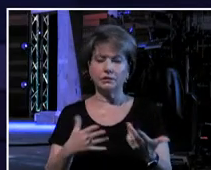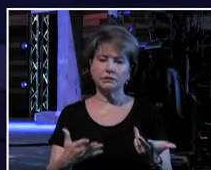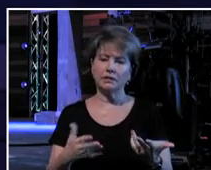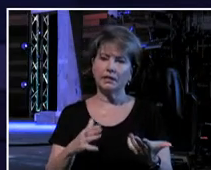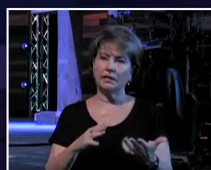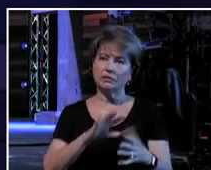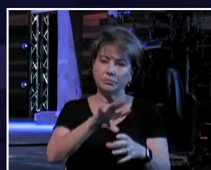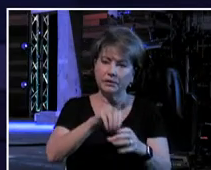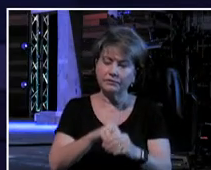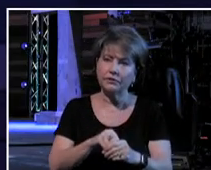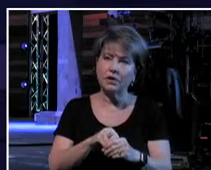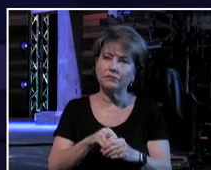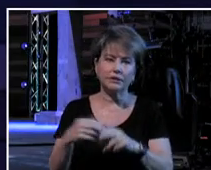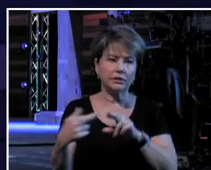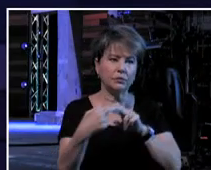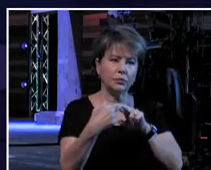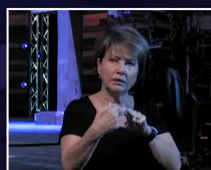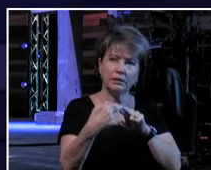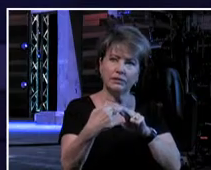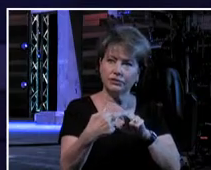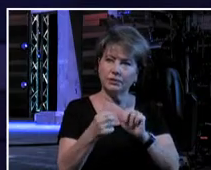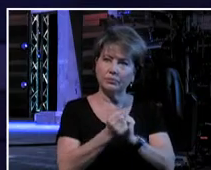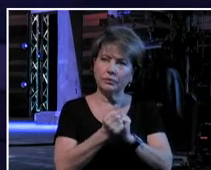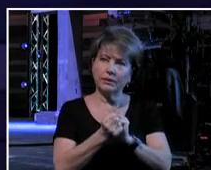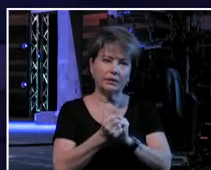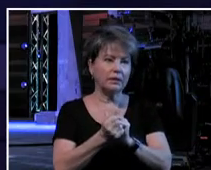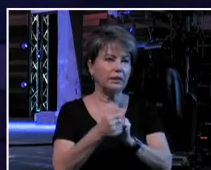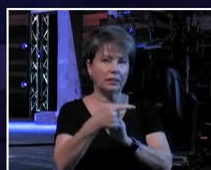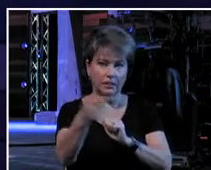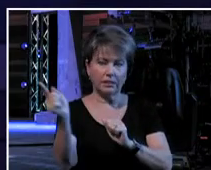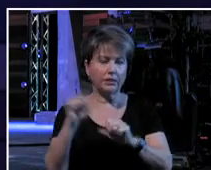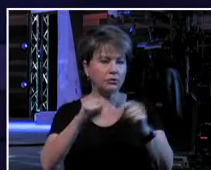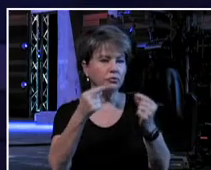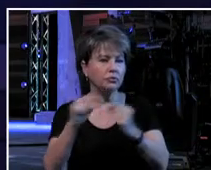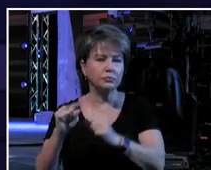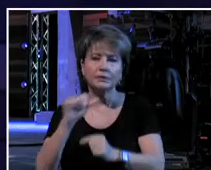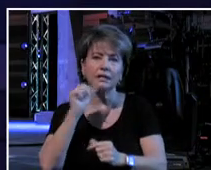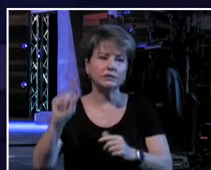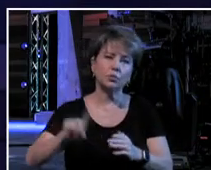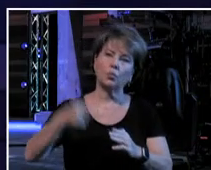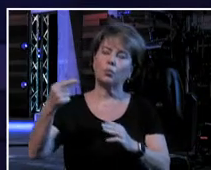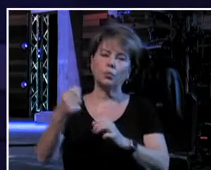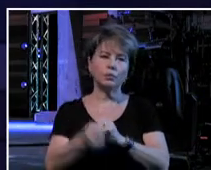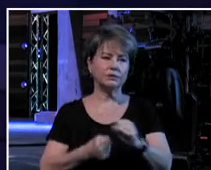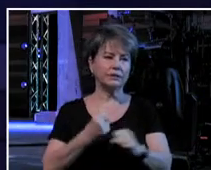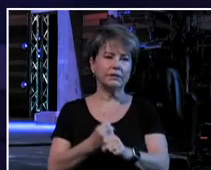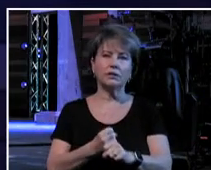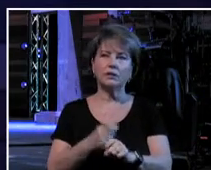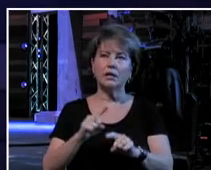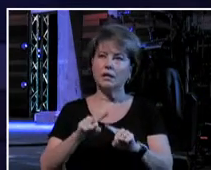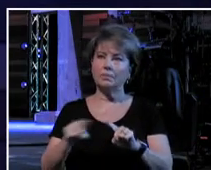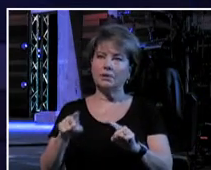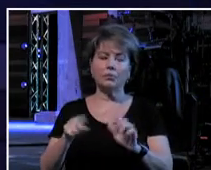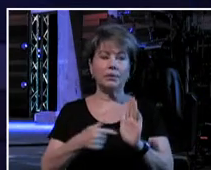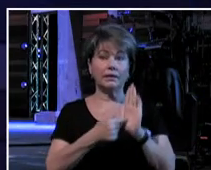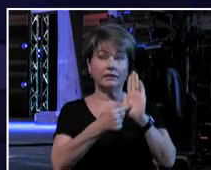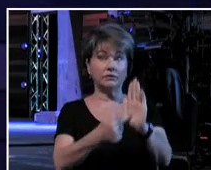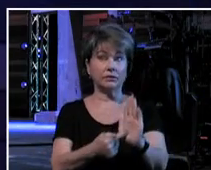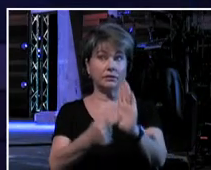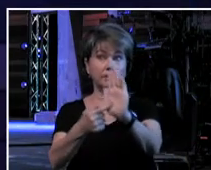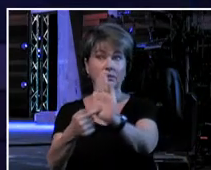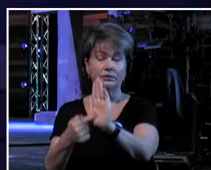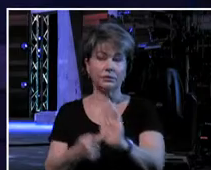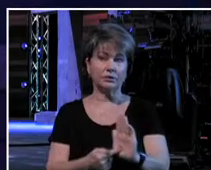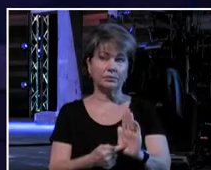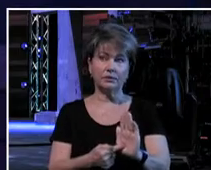a part of relationship with them, not just once a year. And that's because we have shown up. And so we will ask you